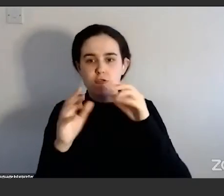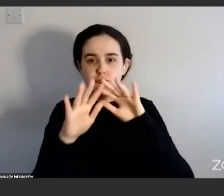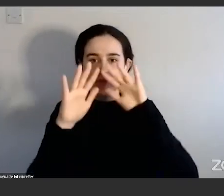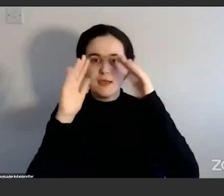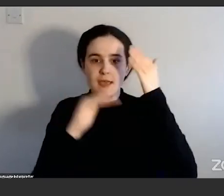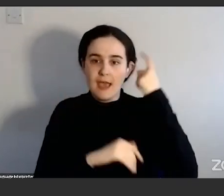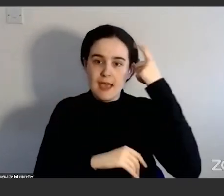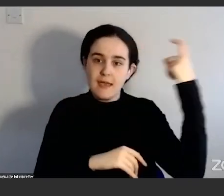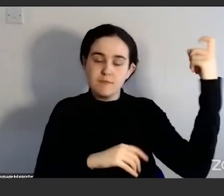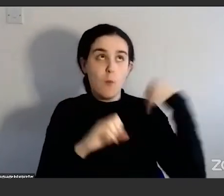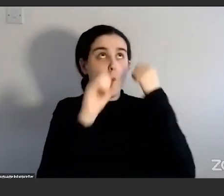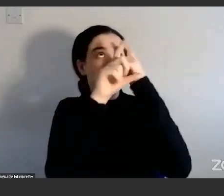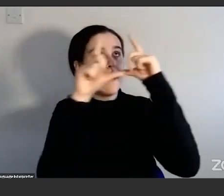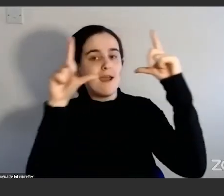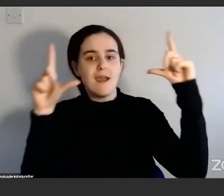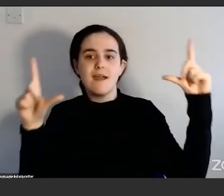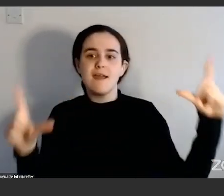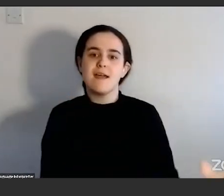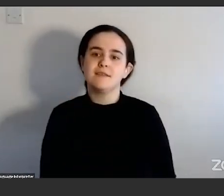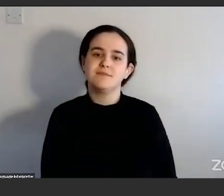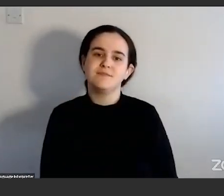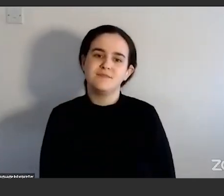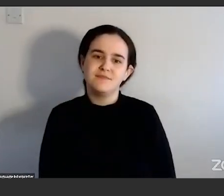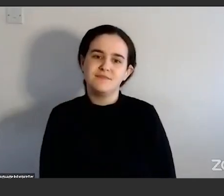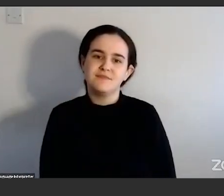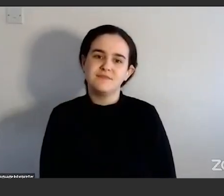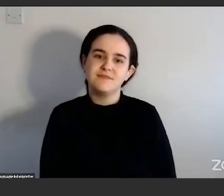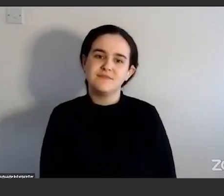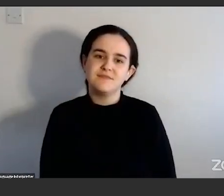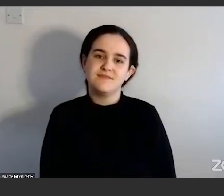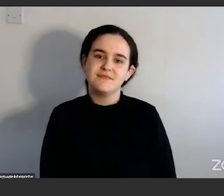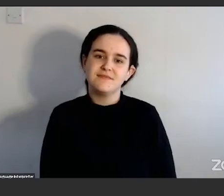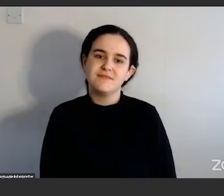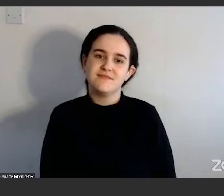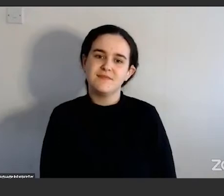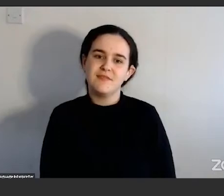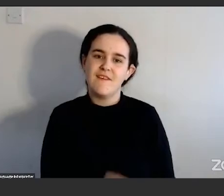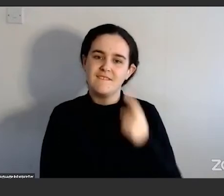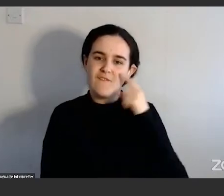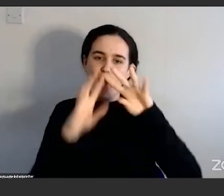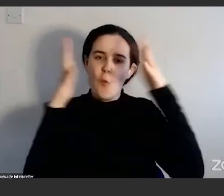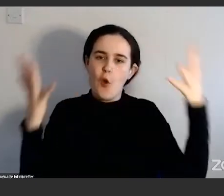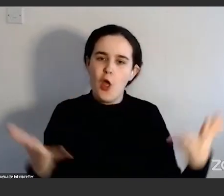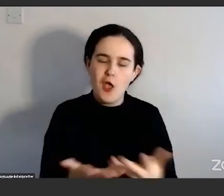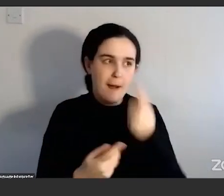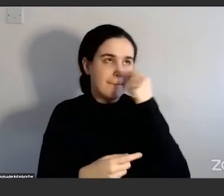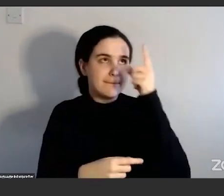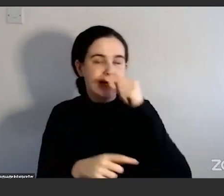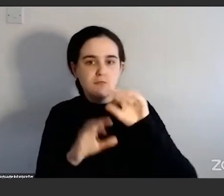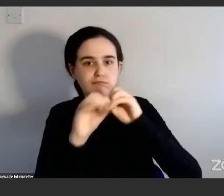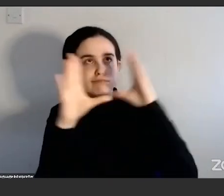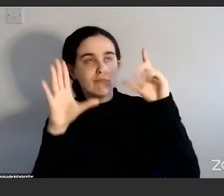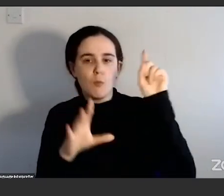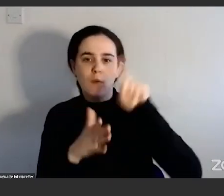awake. I think of what the world could be, the vision of the one I